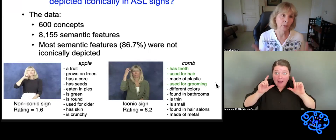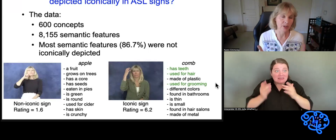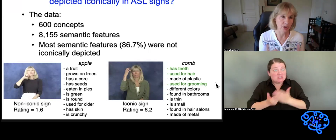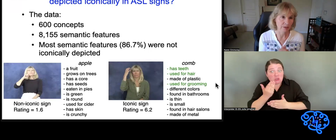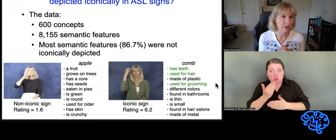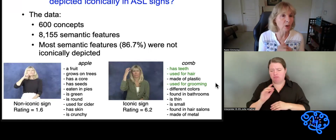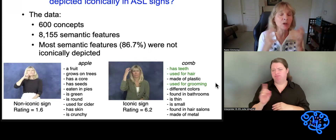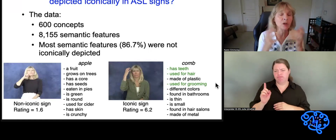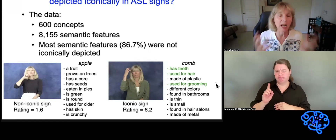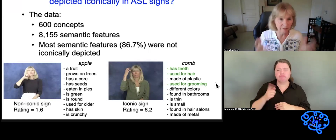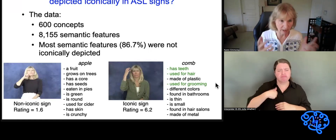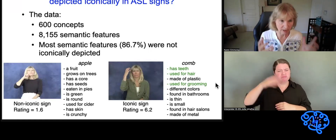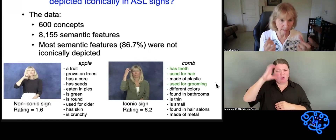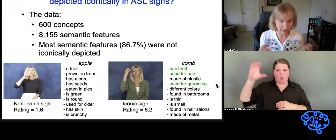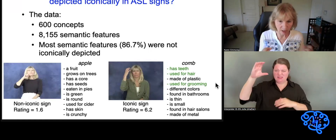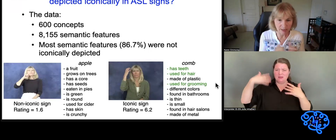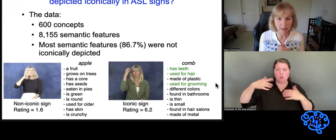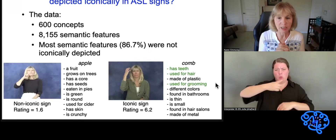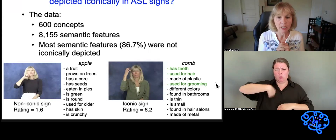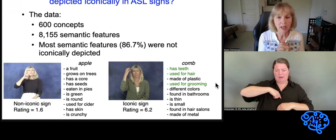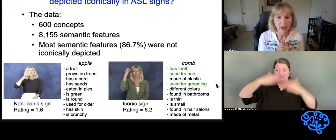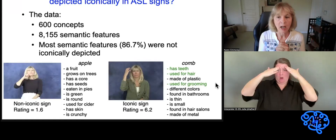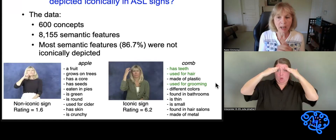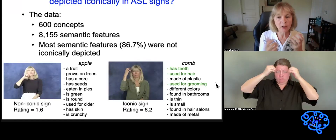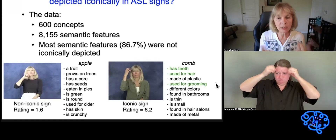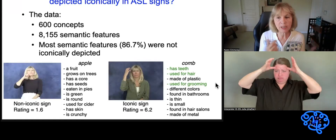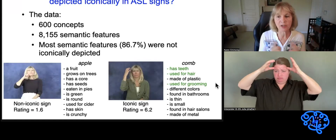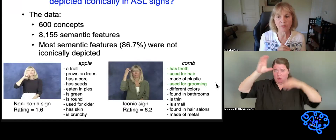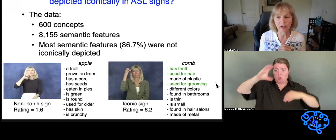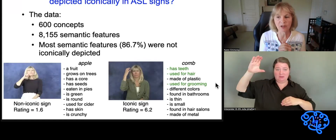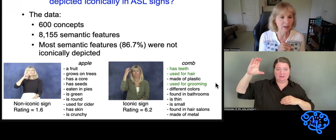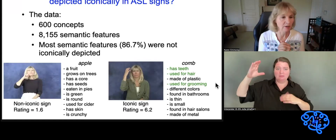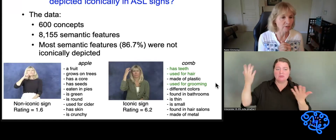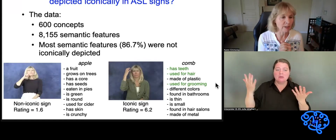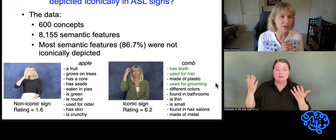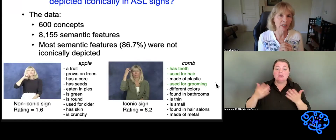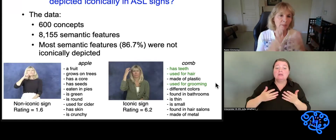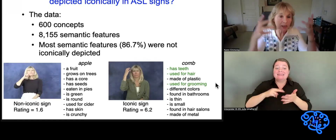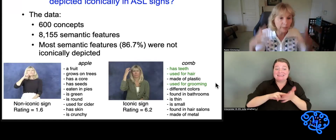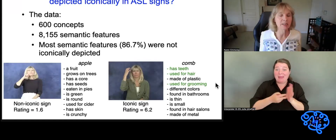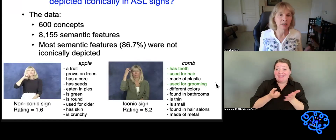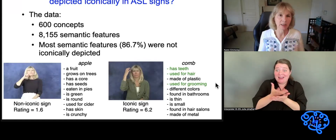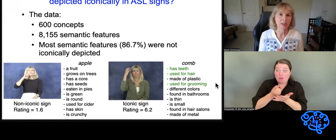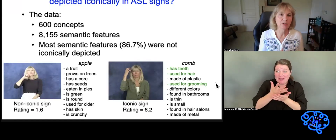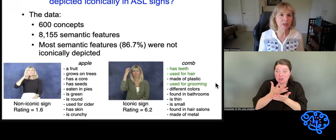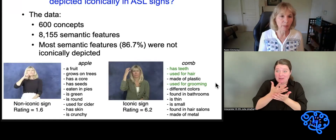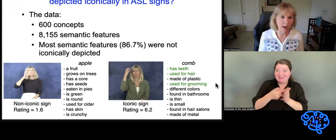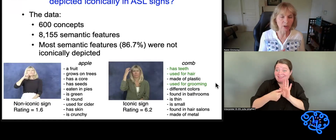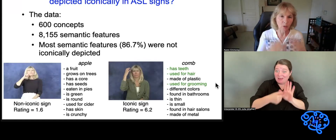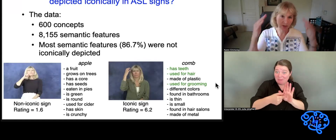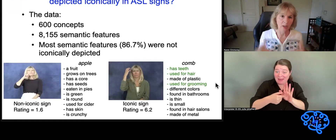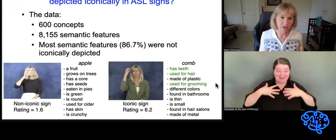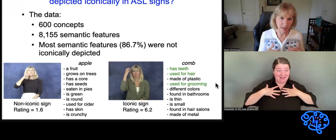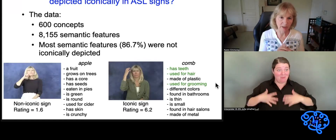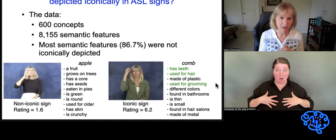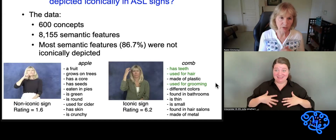quite rich. We know lots of things about these concepts. And there are limits to the amount of semantic information that can be depicted using the body